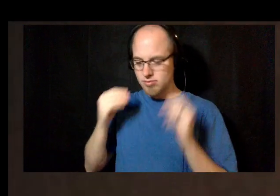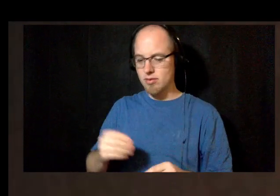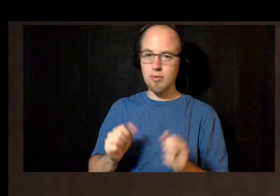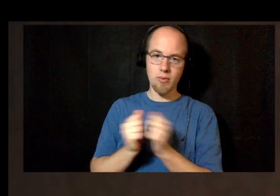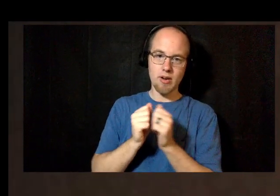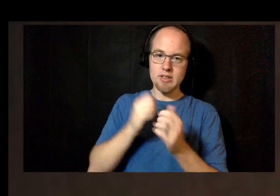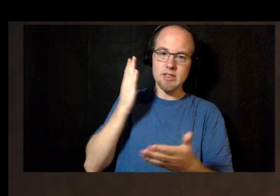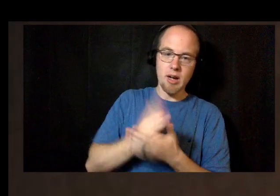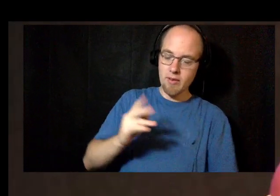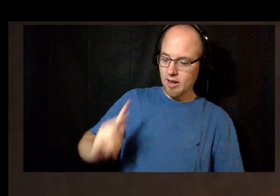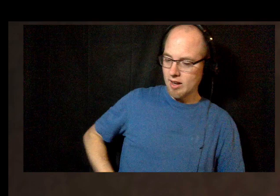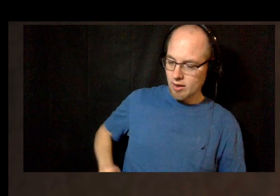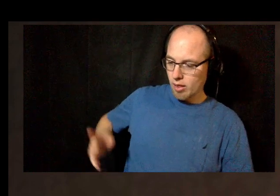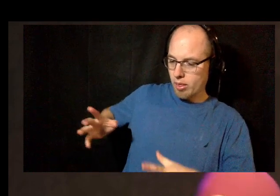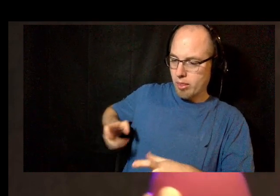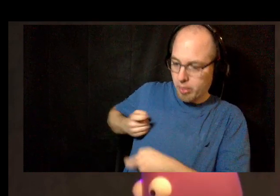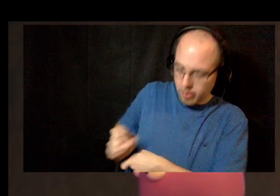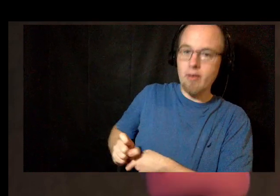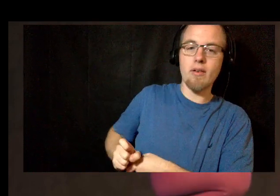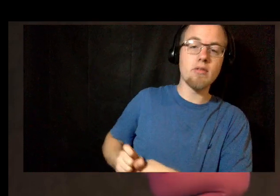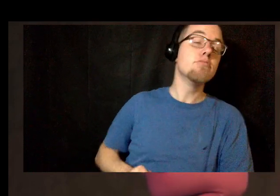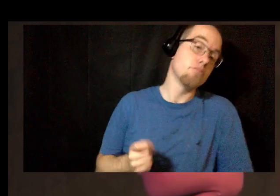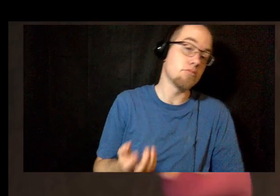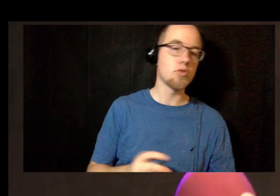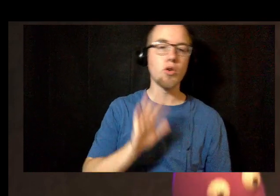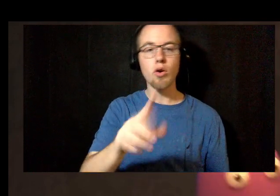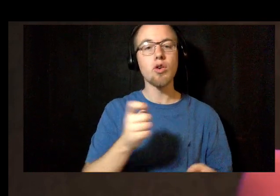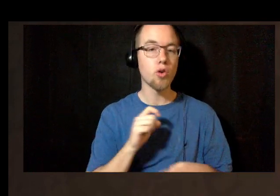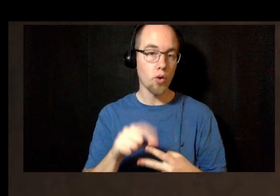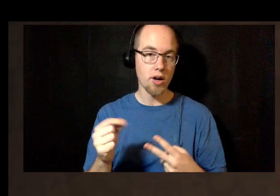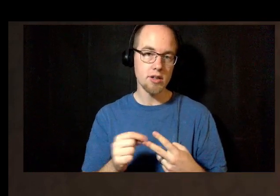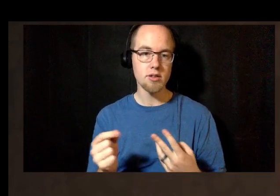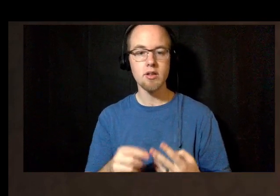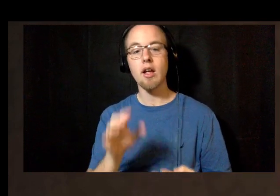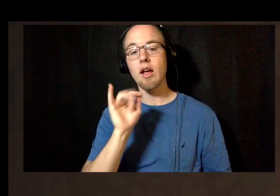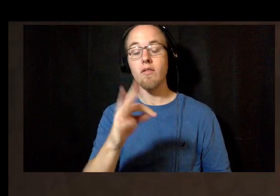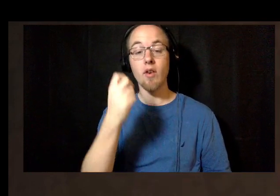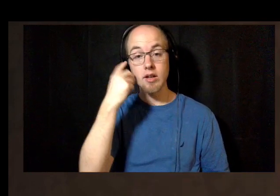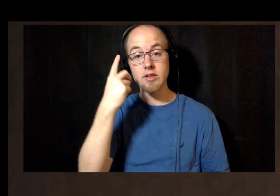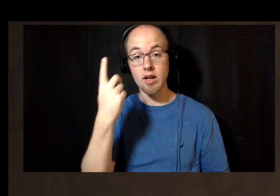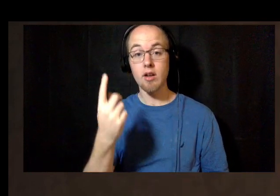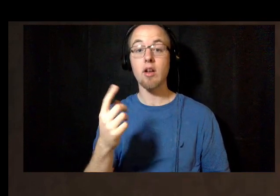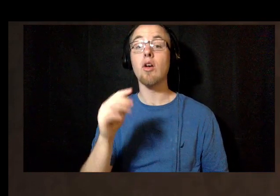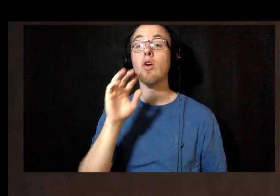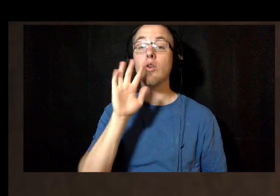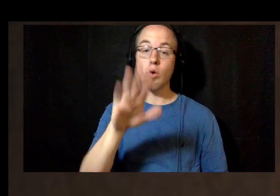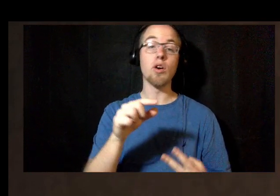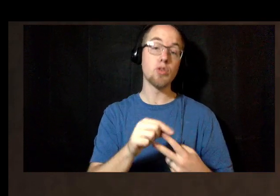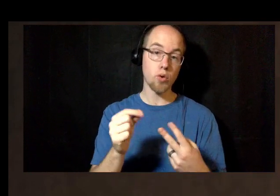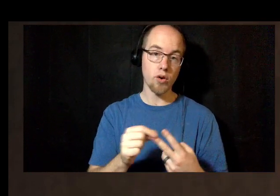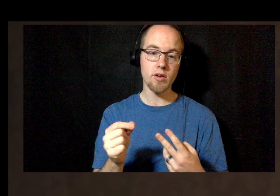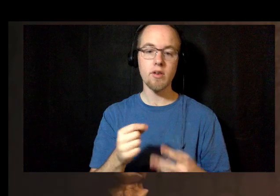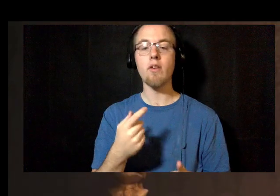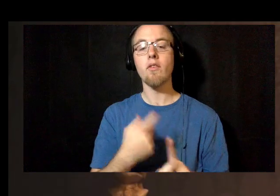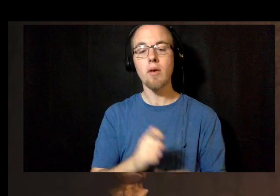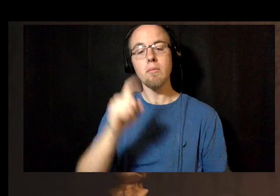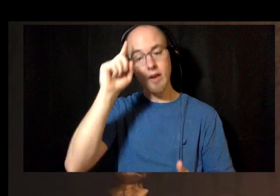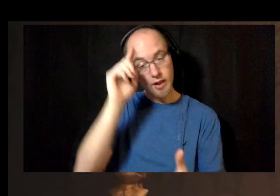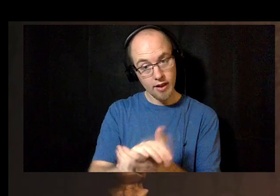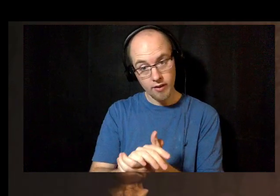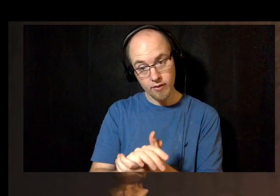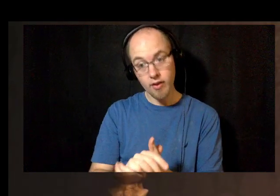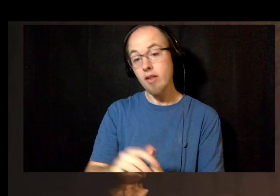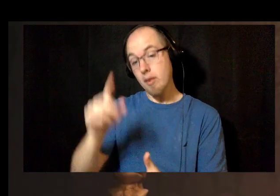need it. That makes it a choice. And it's your choice. As long as you understand that that choice is born from belief, and that